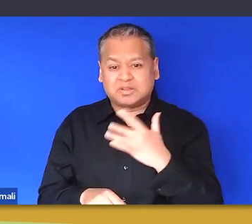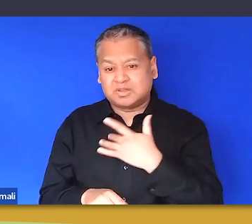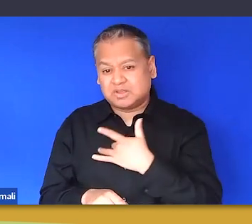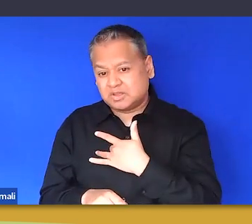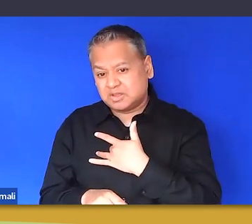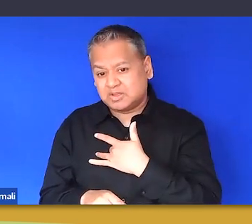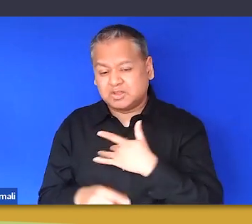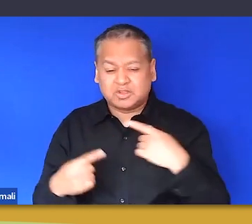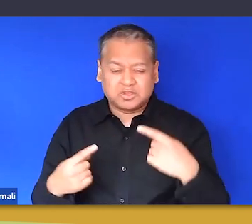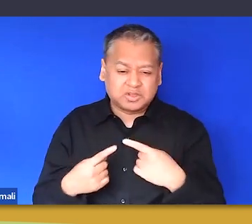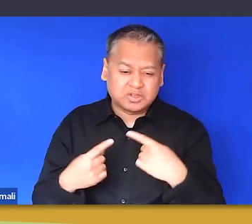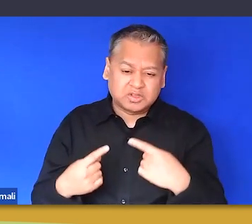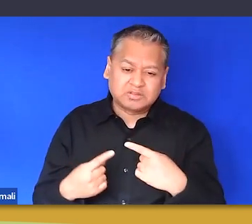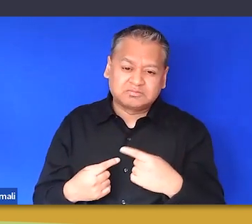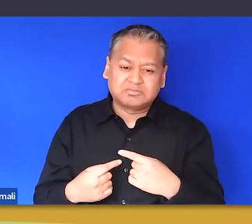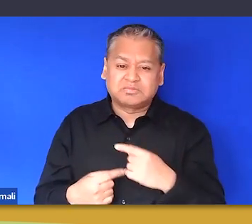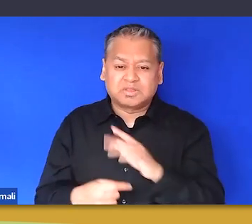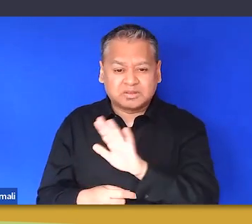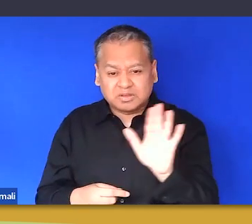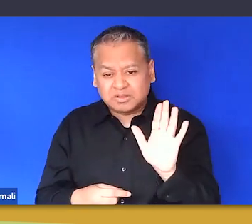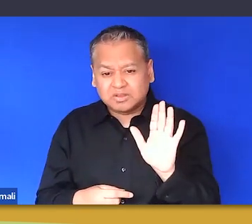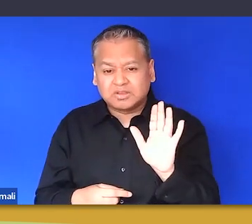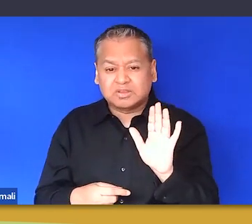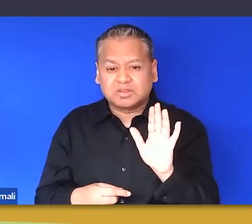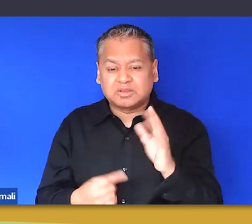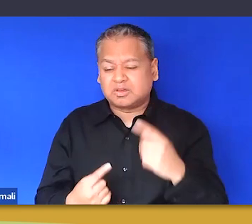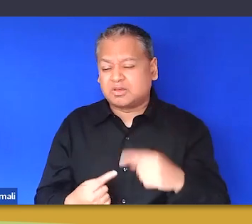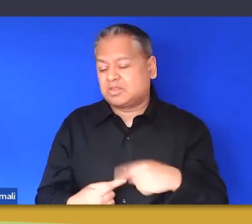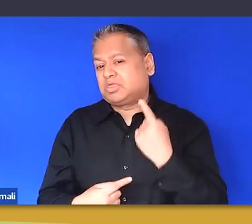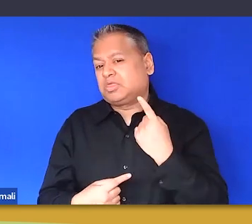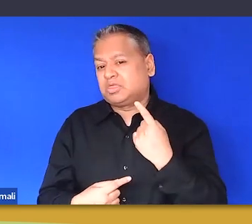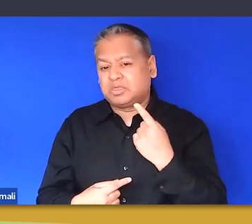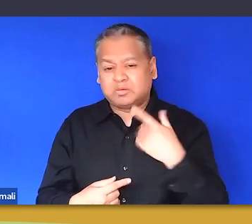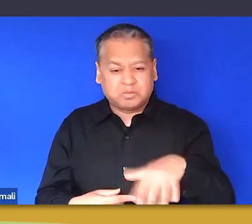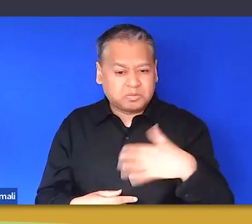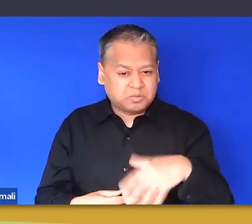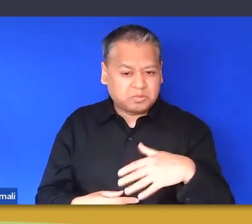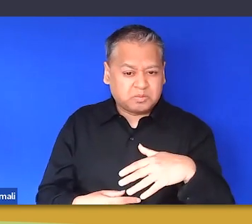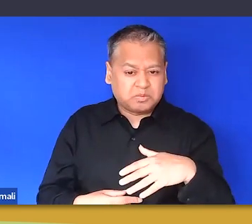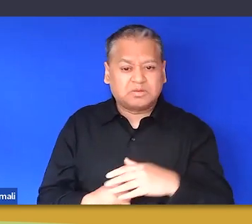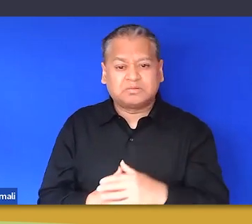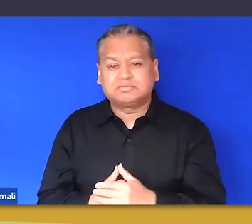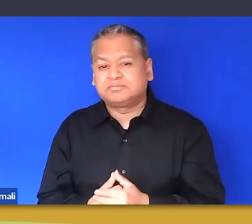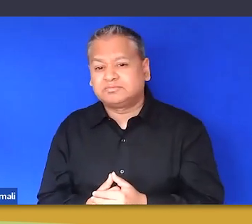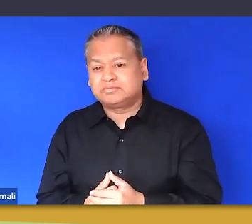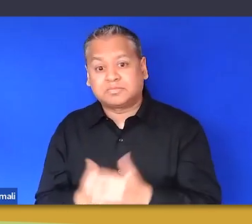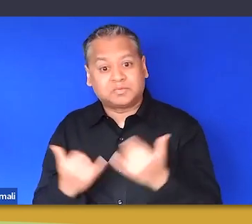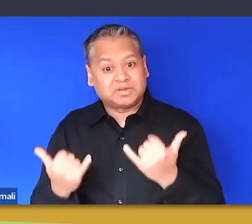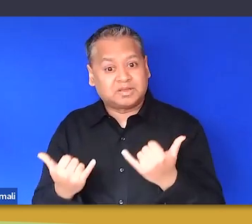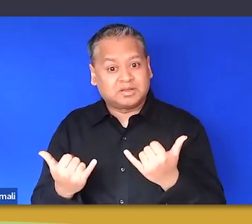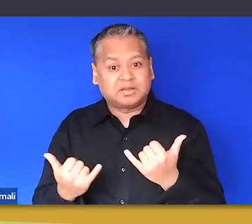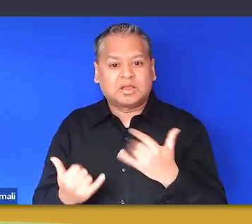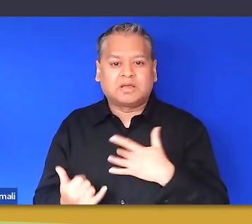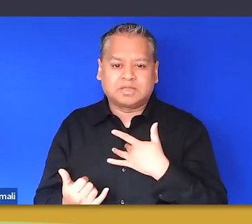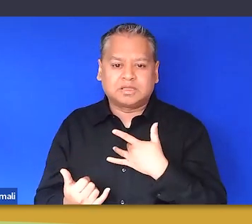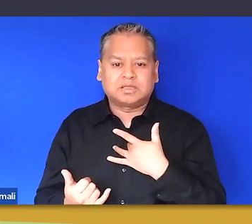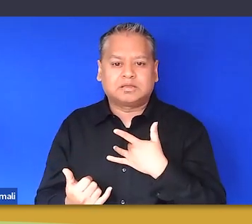racism. I am so honored and humbled today to be the recipient of the